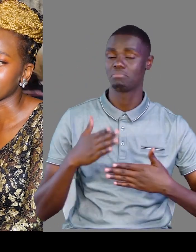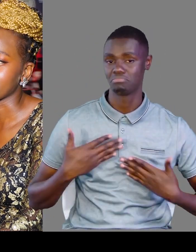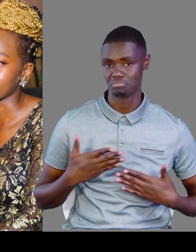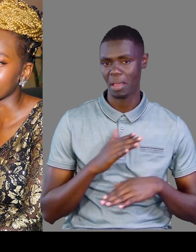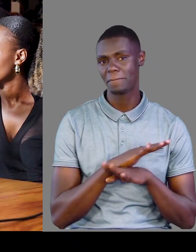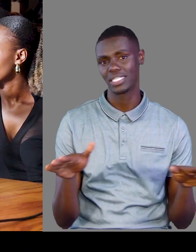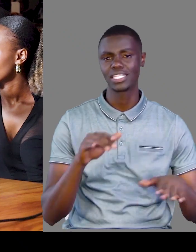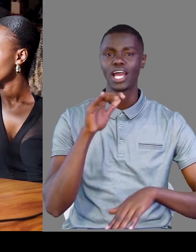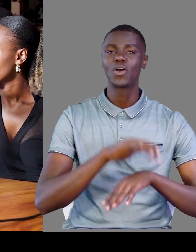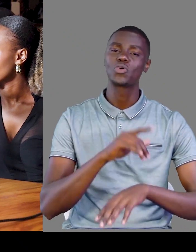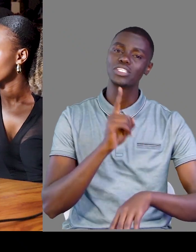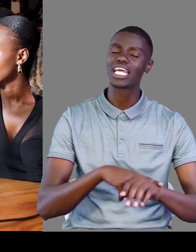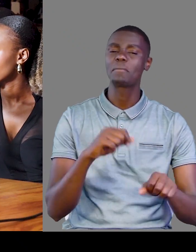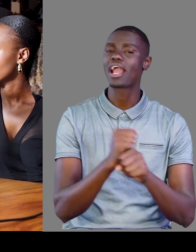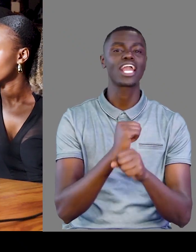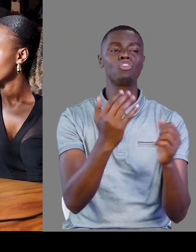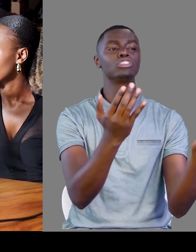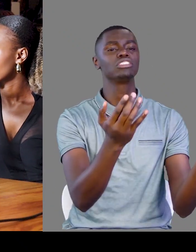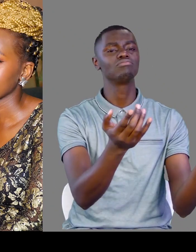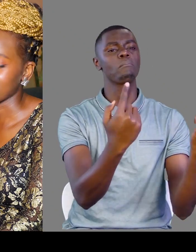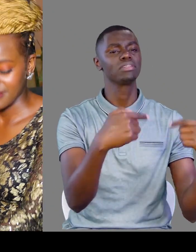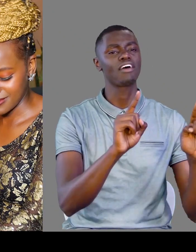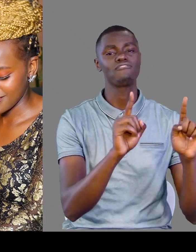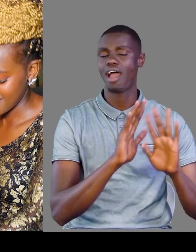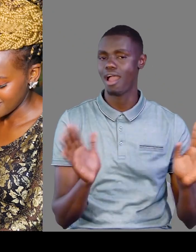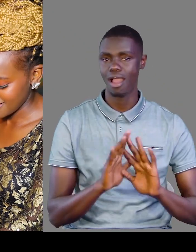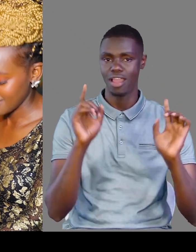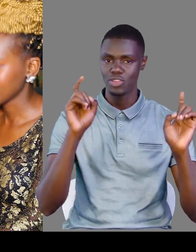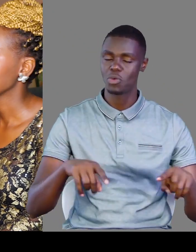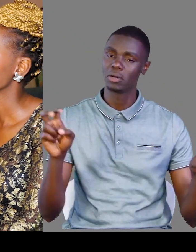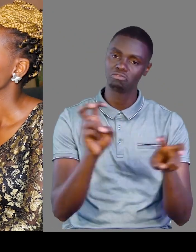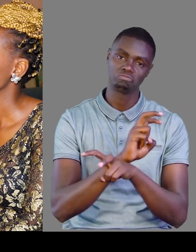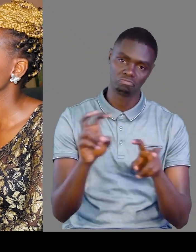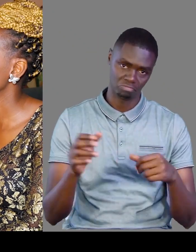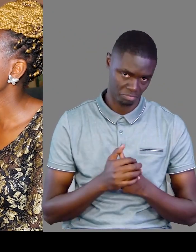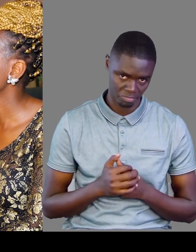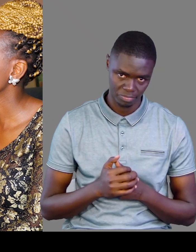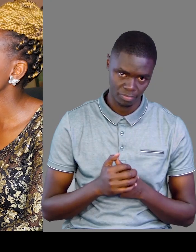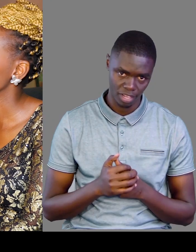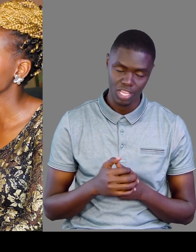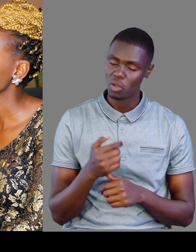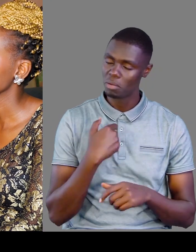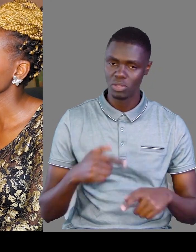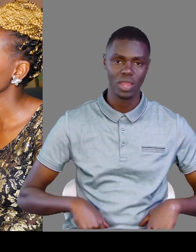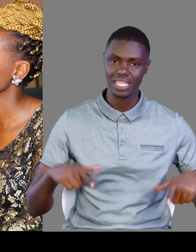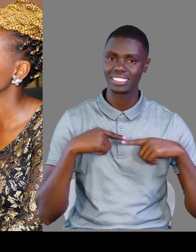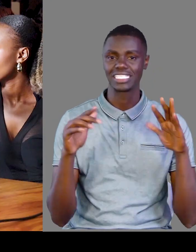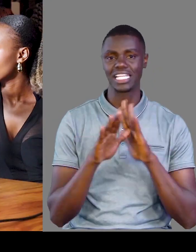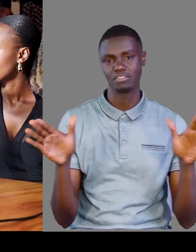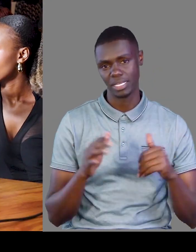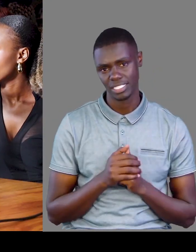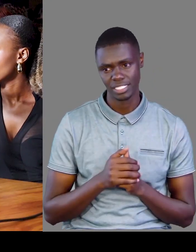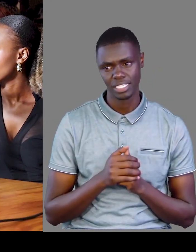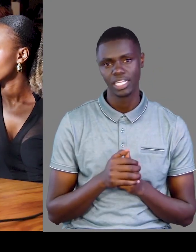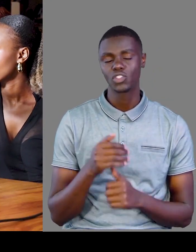good times hazitajileta. Mbaya nazo najua lazima. Lazima. So mimi I just live, but mimi nilijikuta